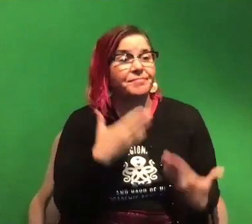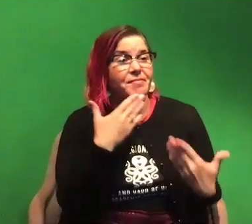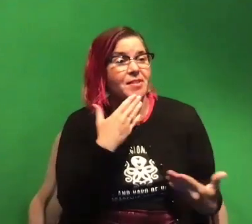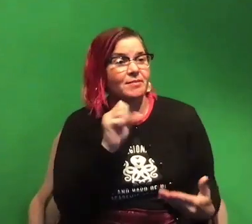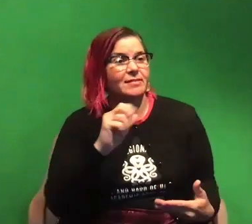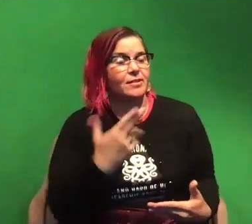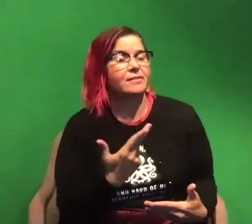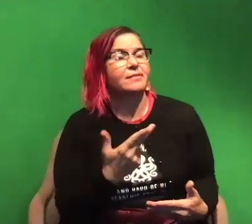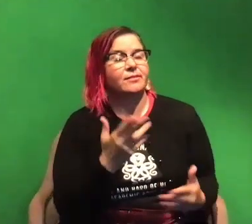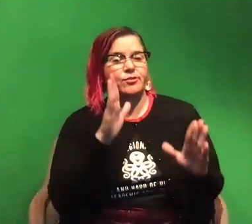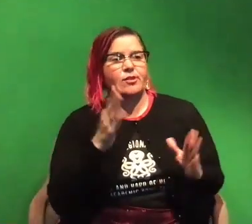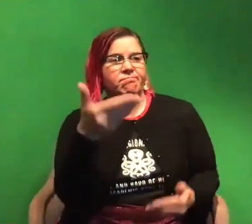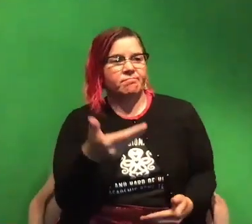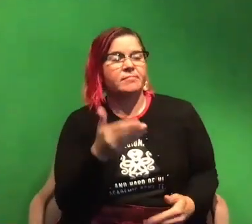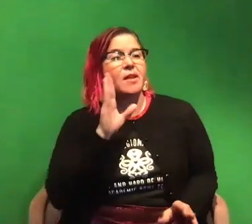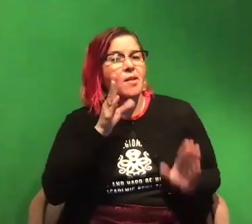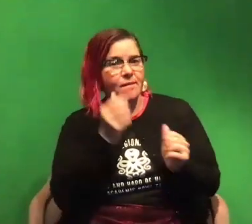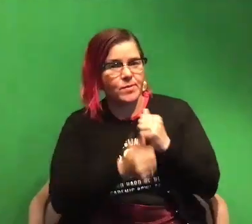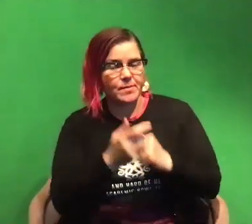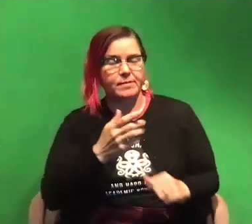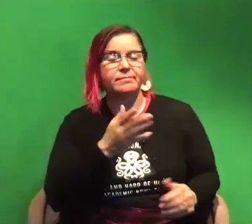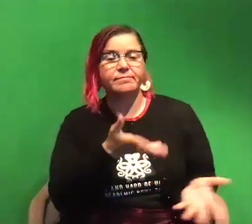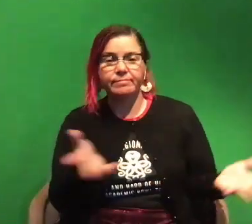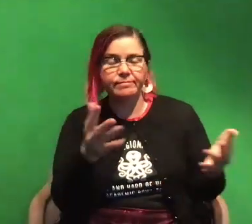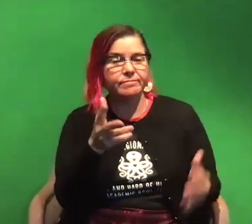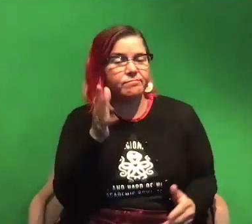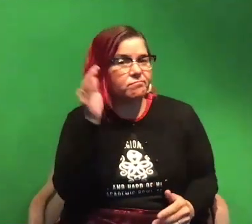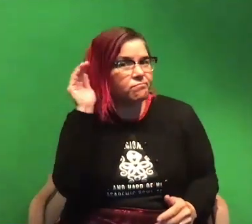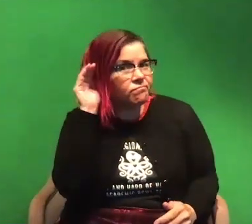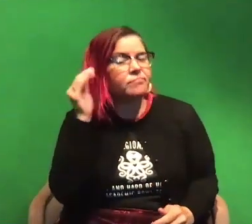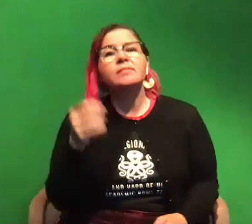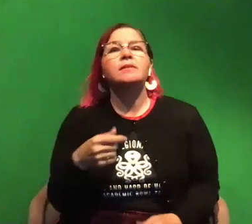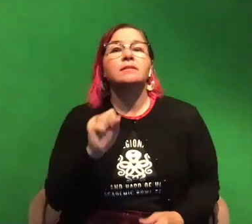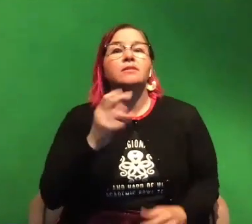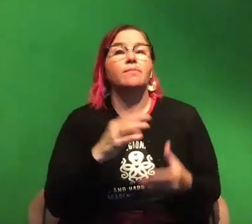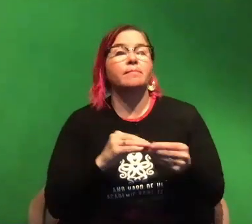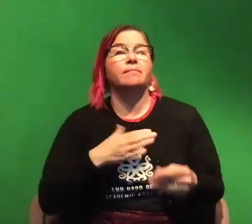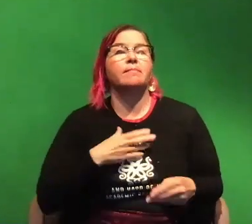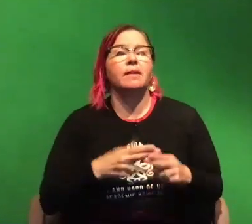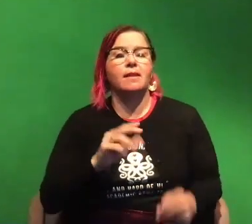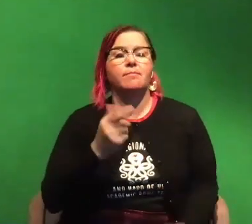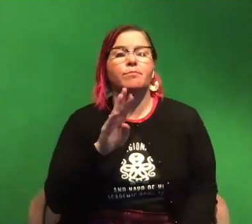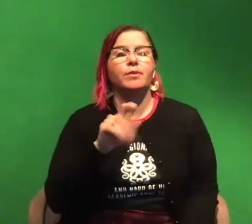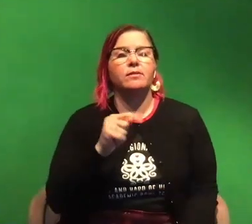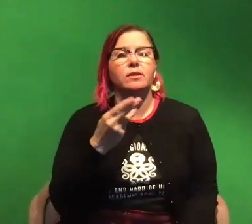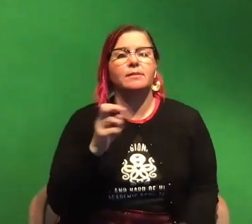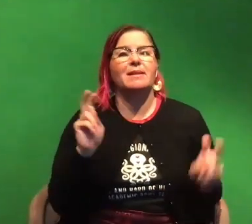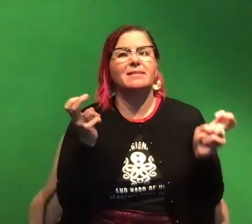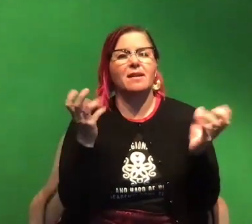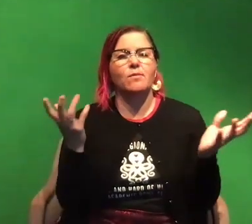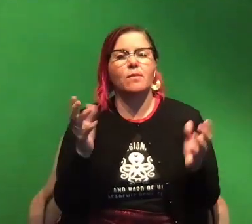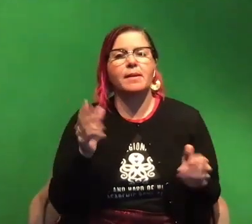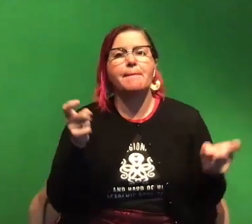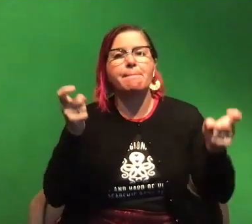for the great introduction. Hello, everybody out there listening. Sarah mentioned my name is Bret Grasse. My title is the manager